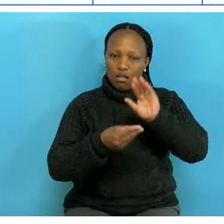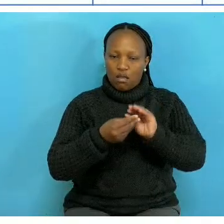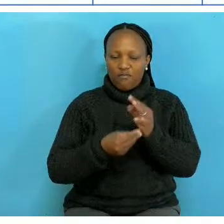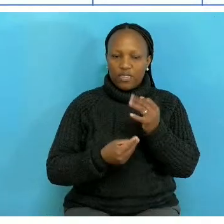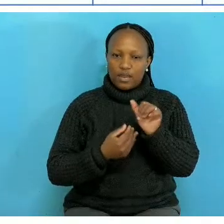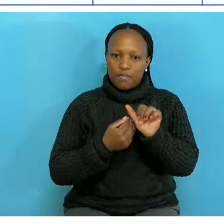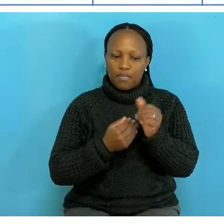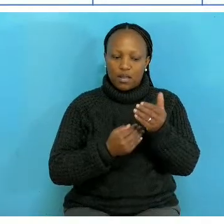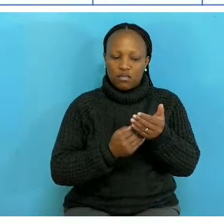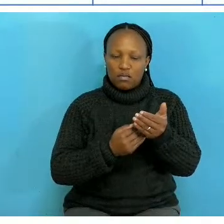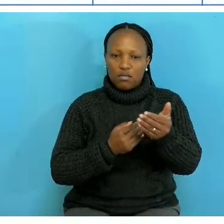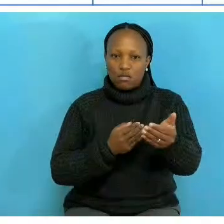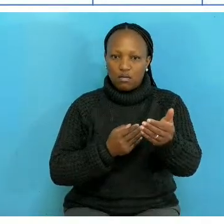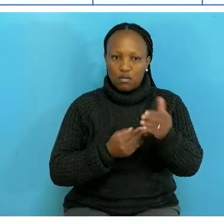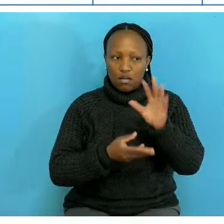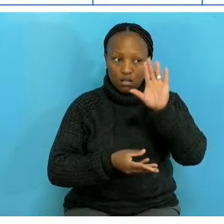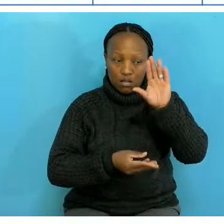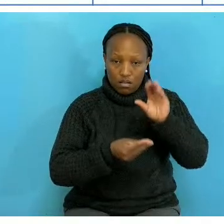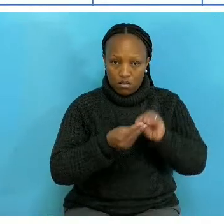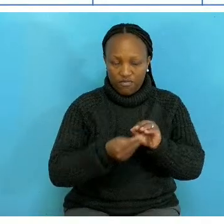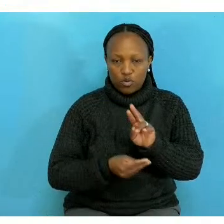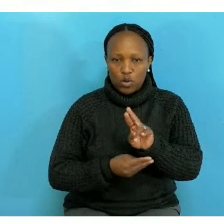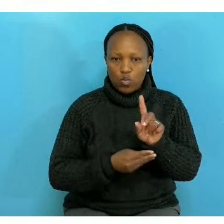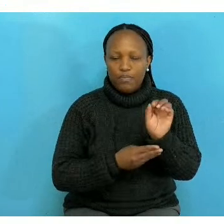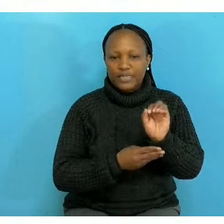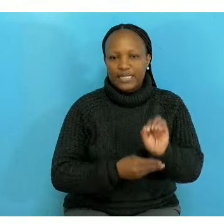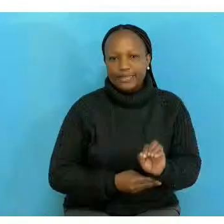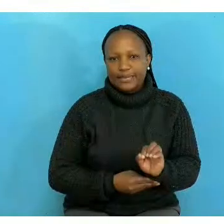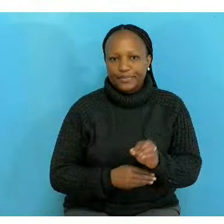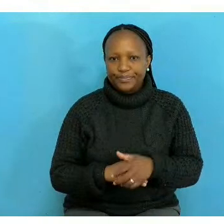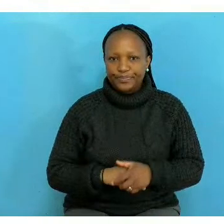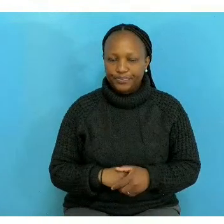and 21% year to date.